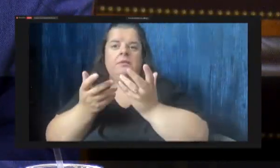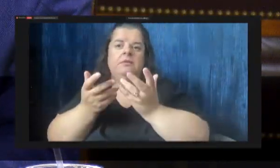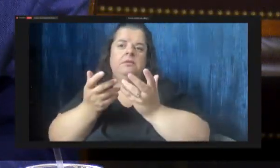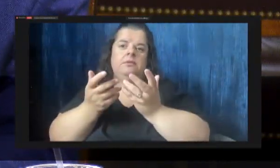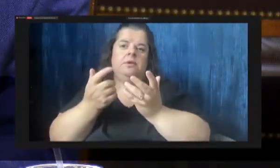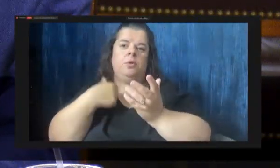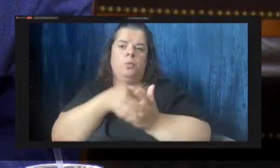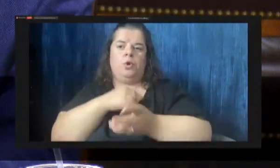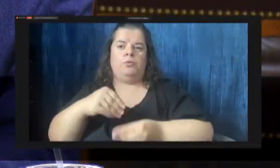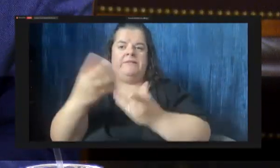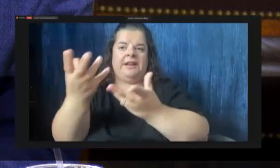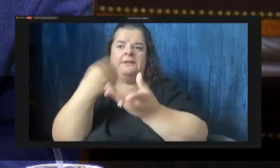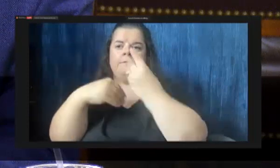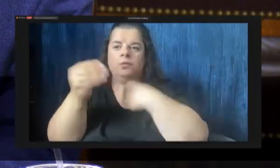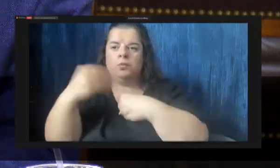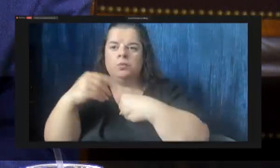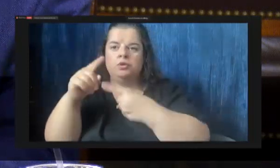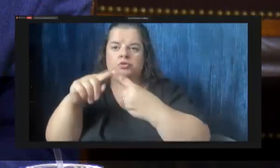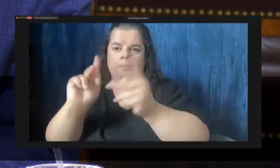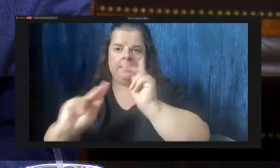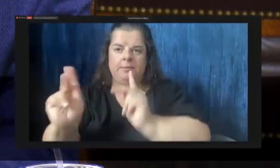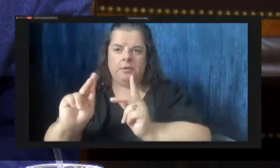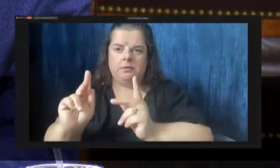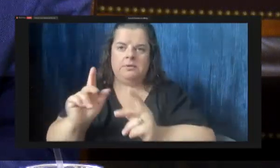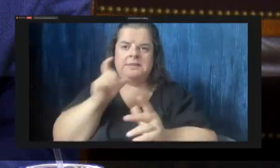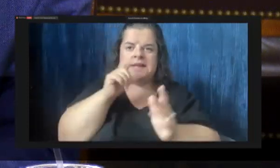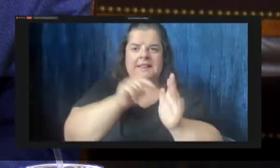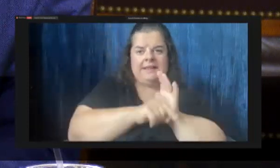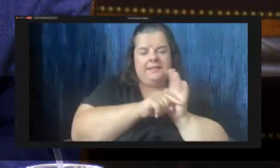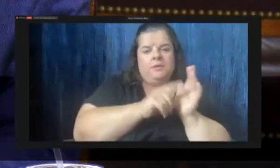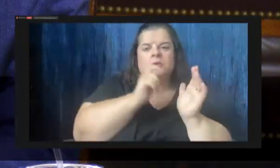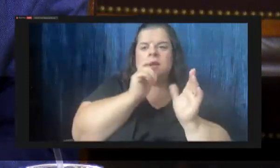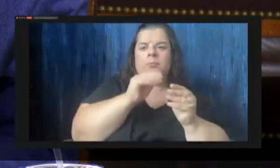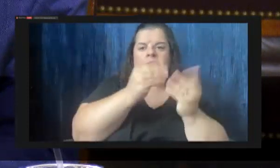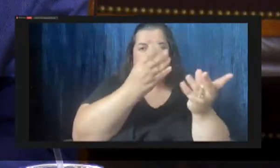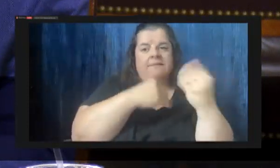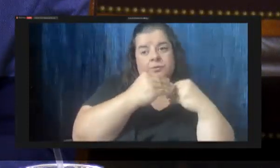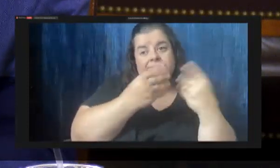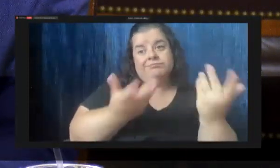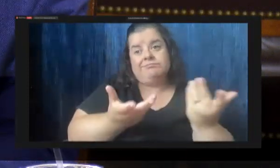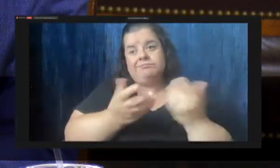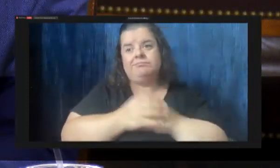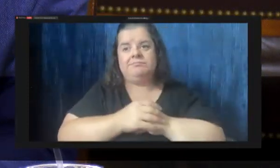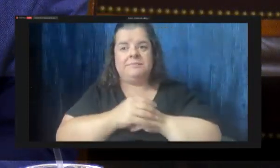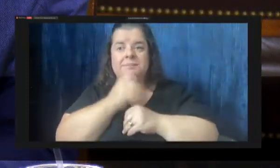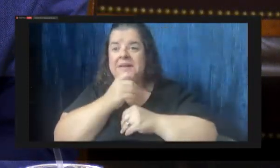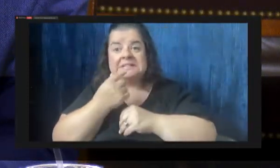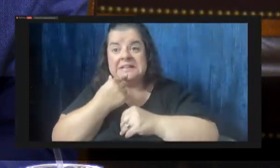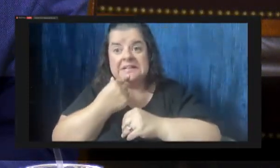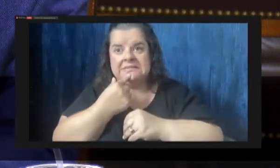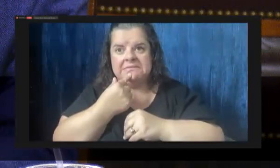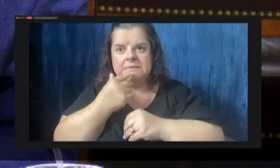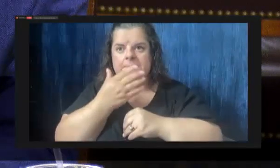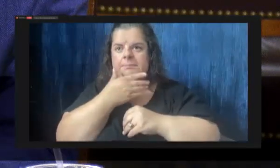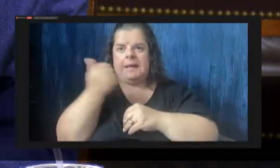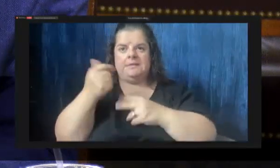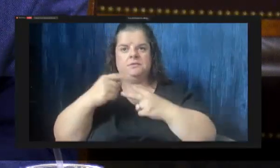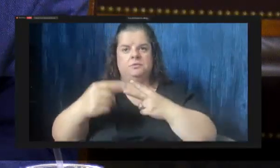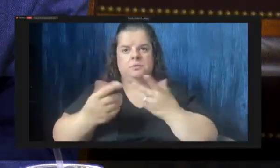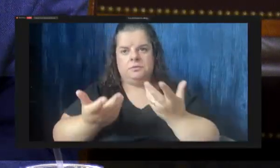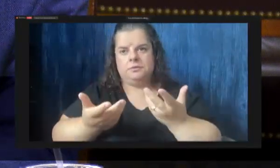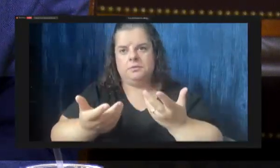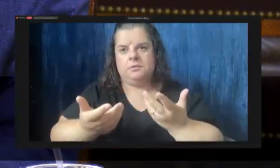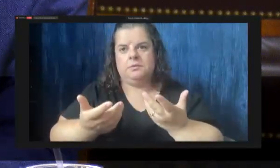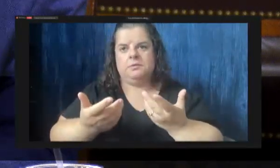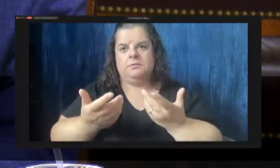food to people, where the non-lethal way we would not be. Not to say that's the difference maker